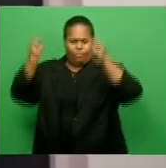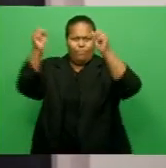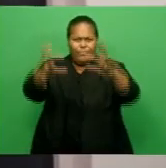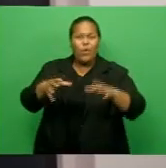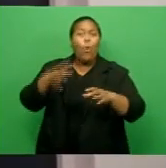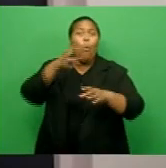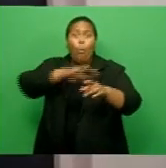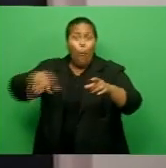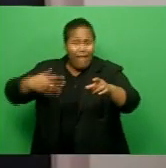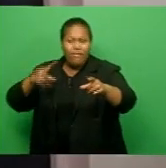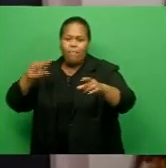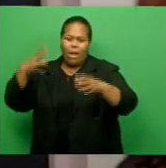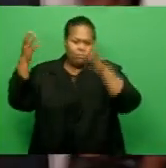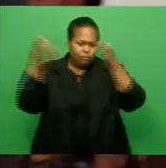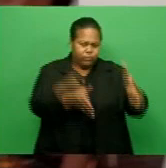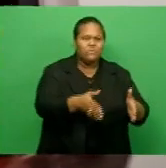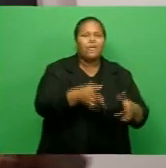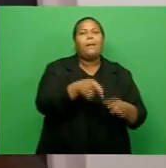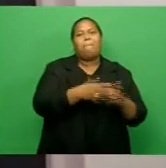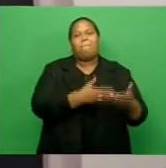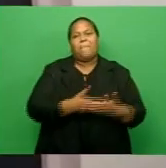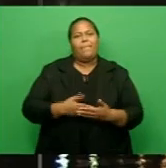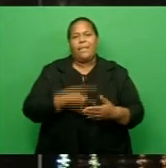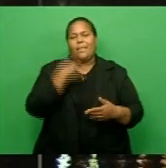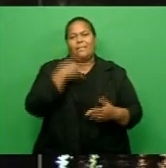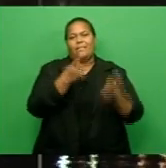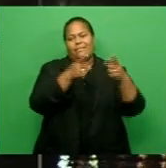their child. He will be sentenced tomorrow.